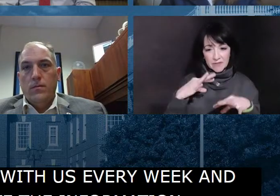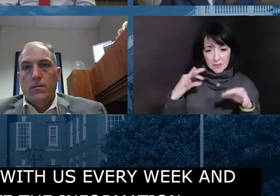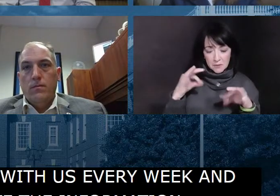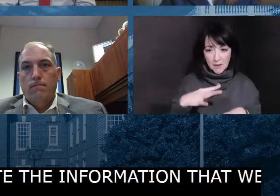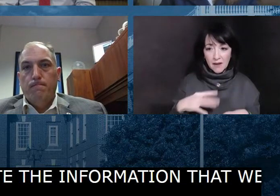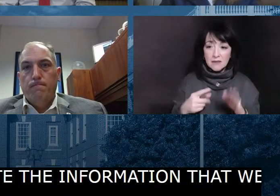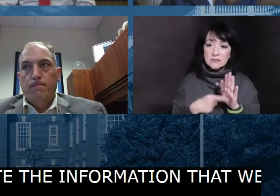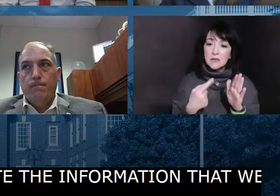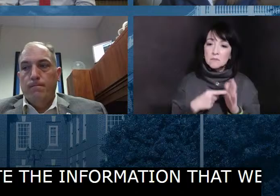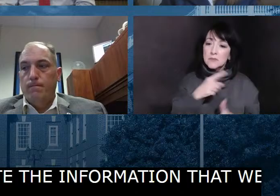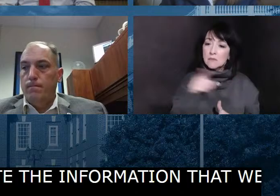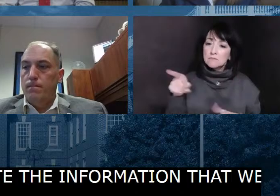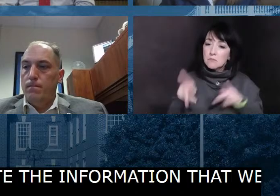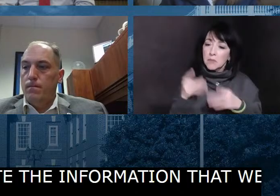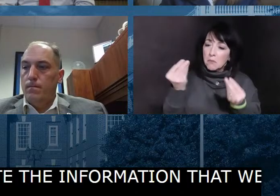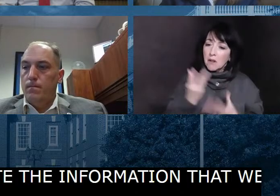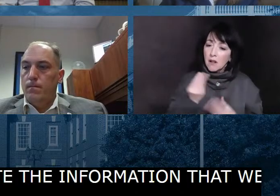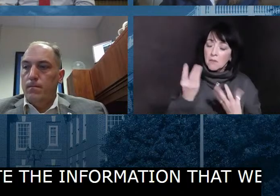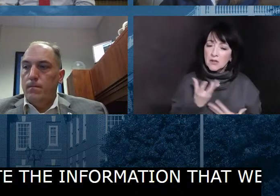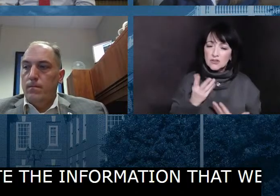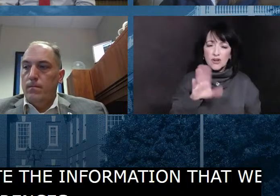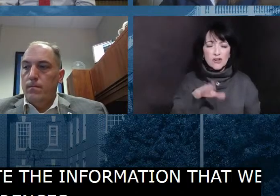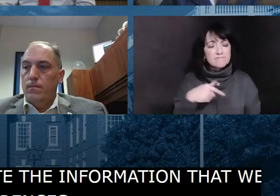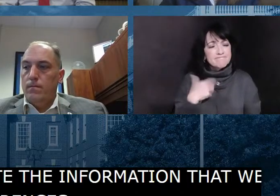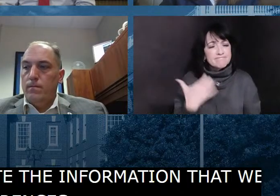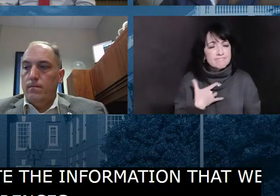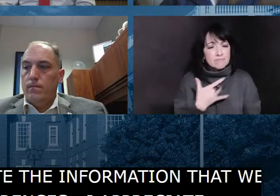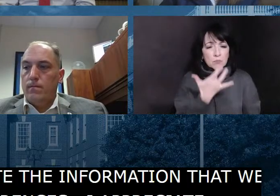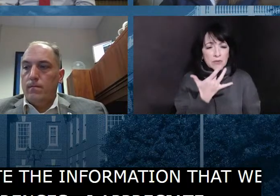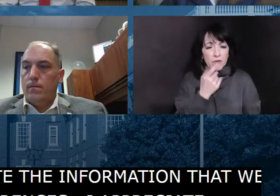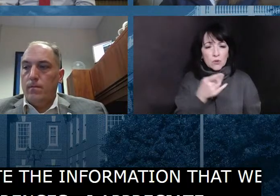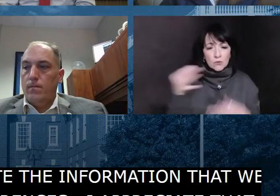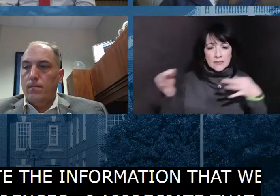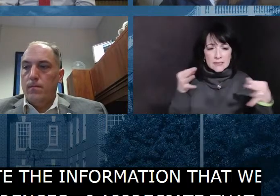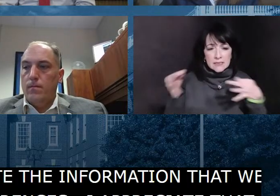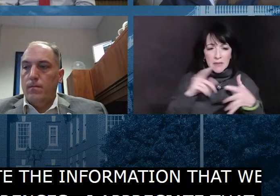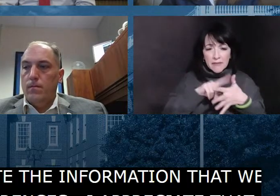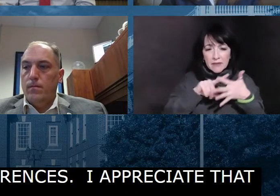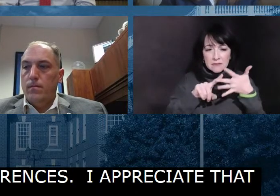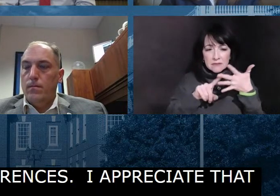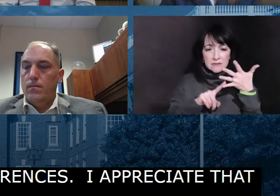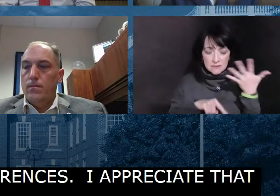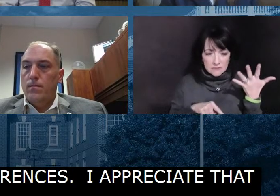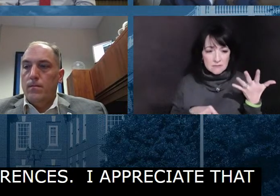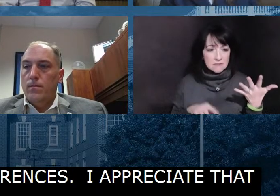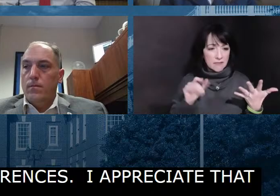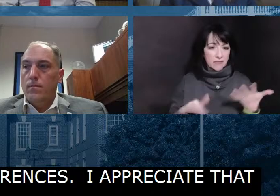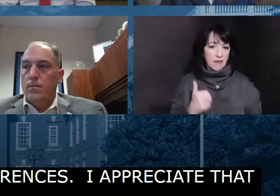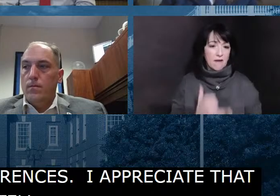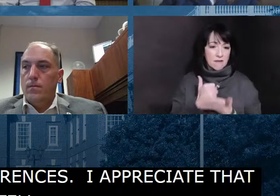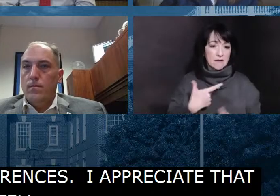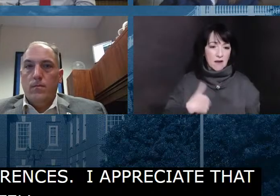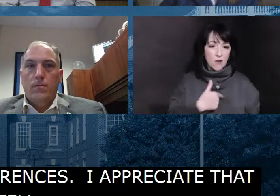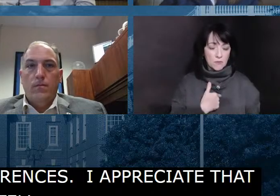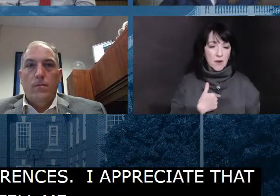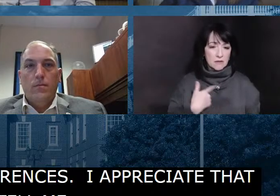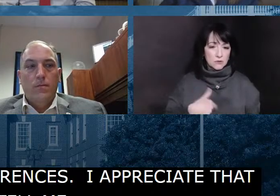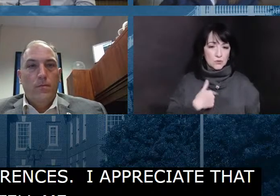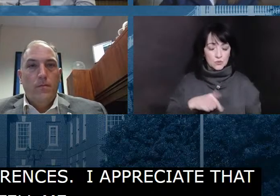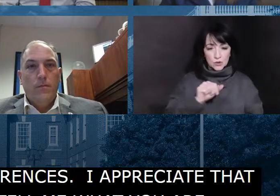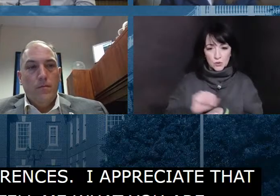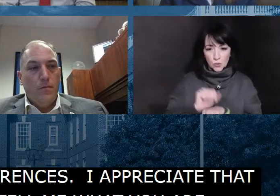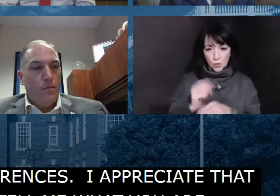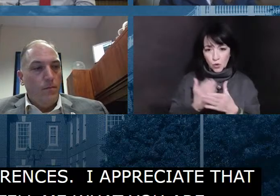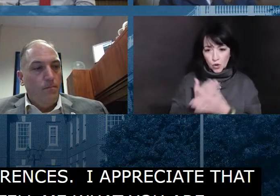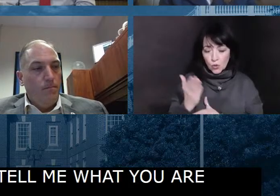what you're looking for and some of the questions that you have. It does help us as we work through our presentation each week. I'm